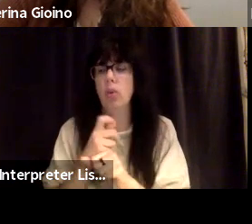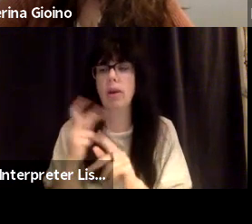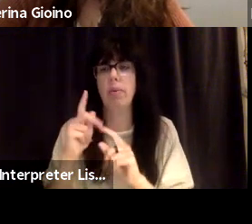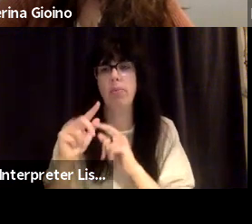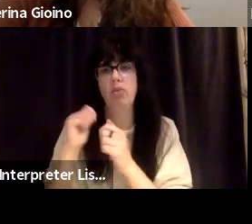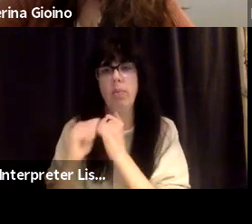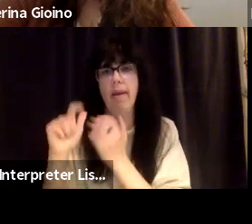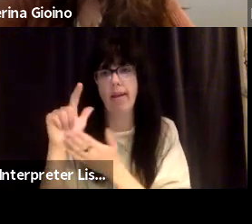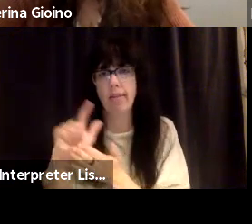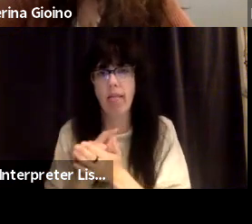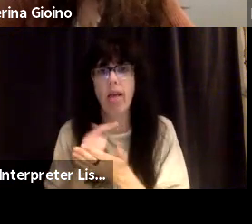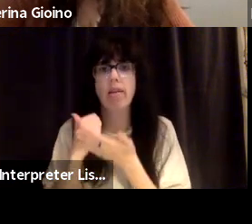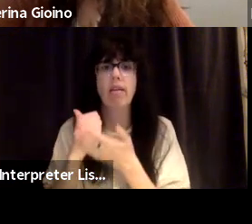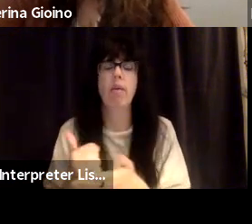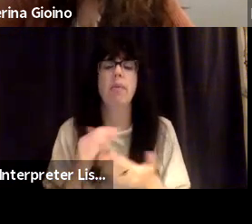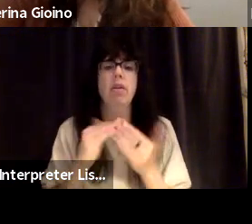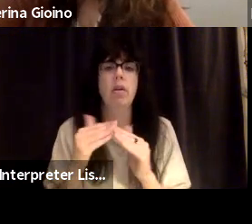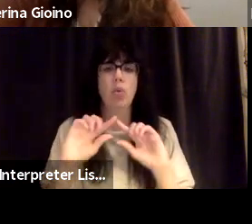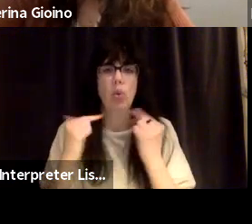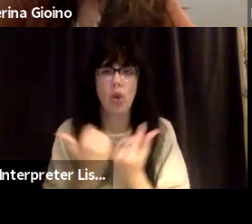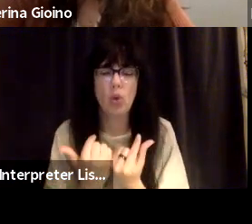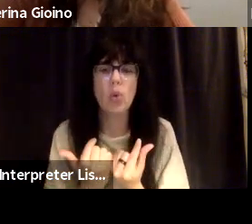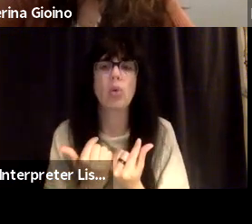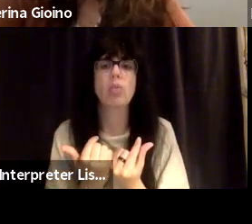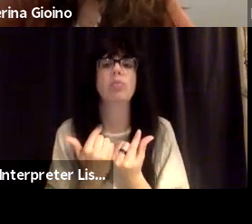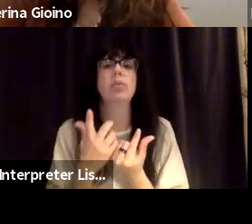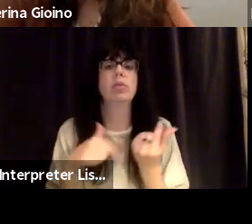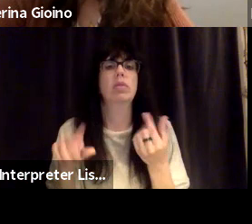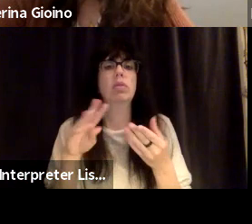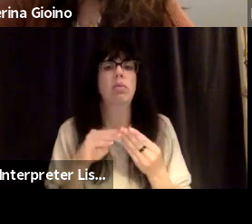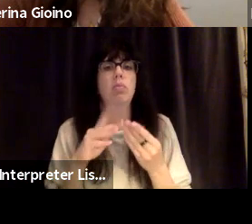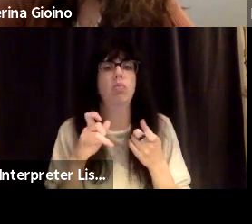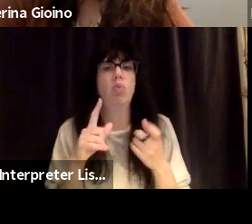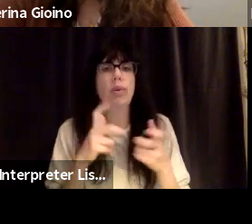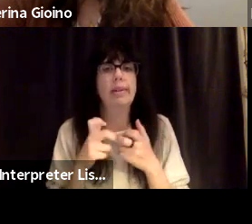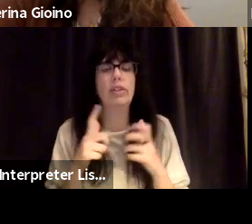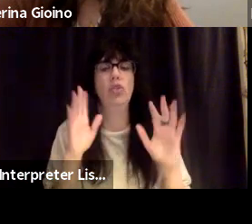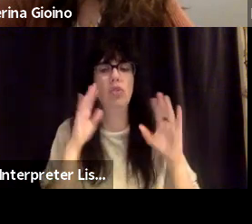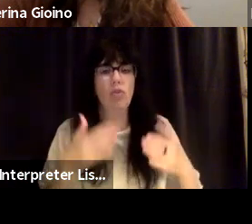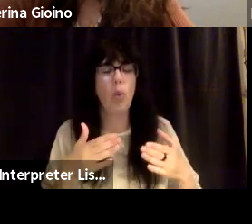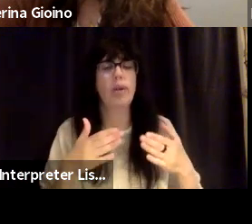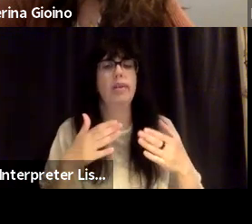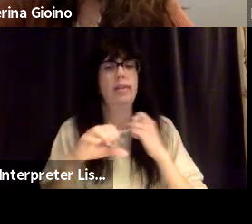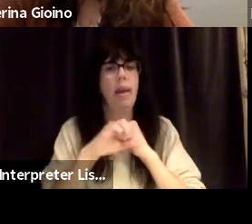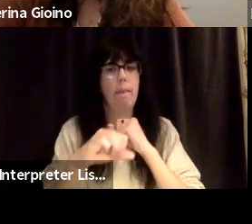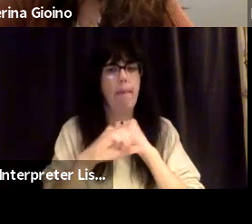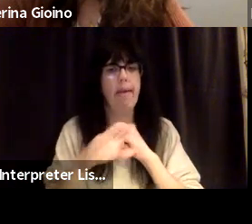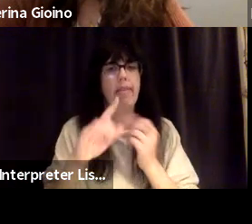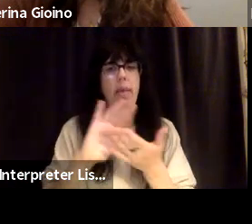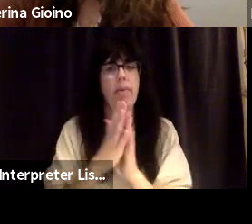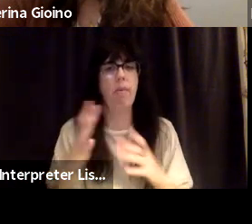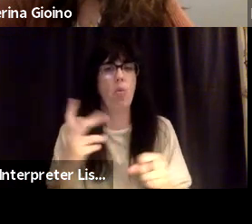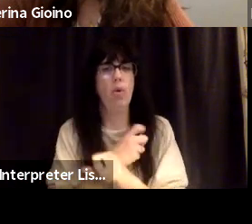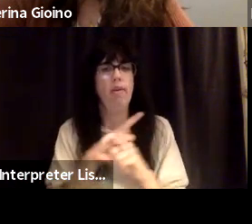and helping community groups run, you know, more targeted, effective issue-based campaigns that then turn into wins for our community. And I love